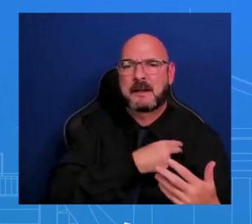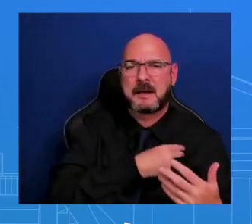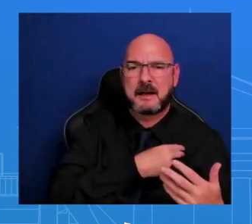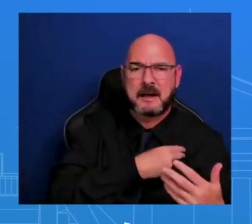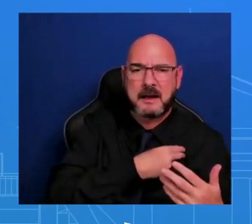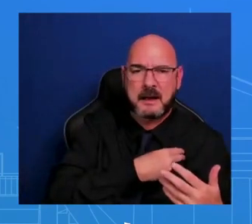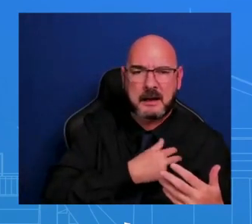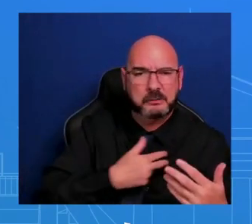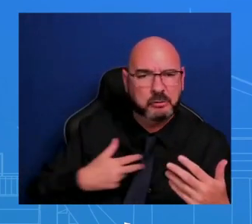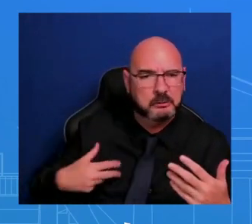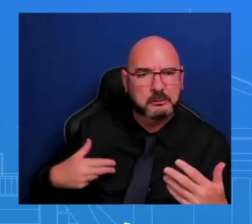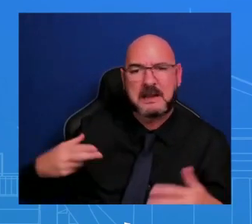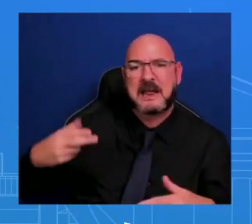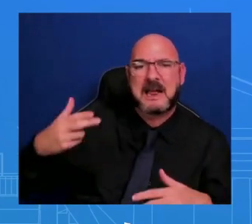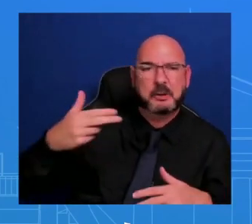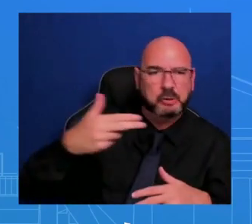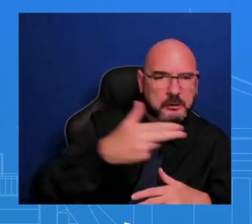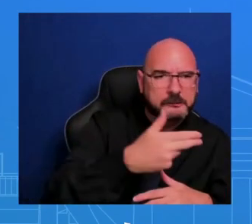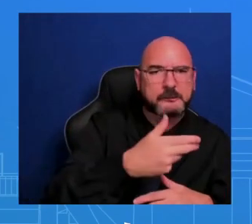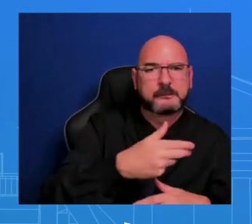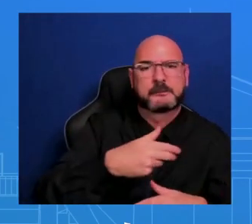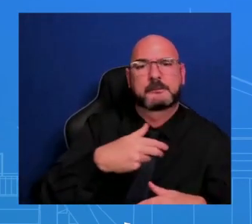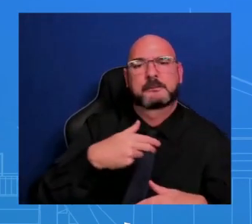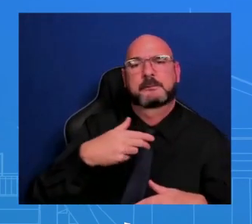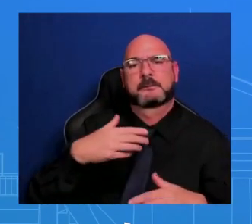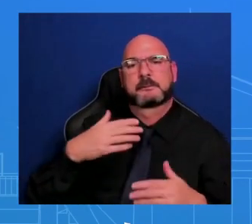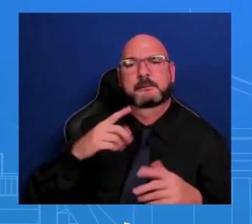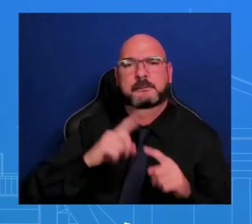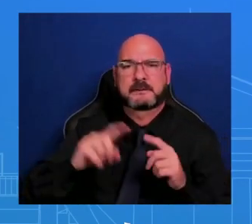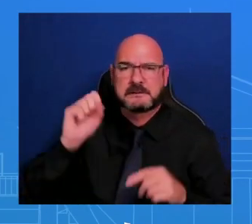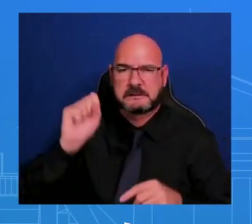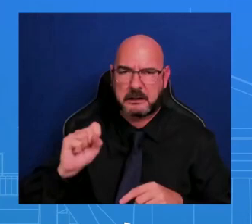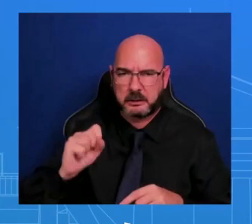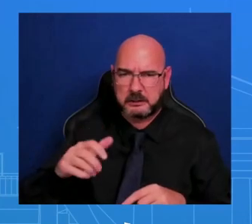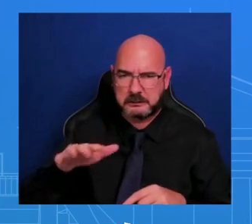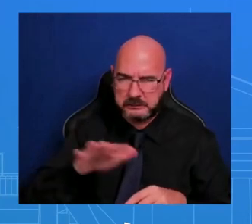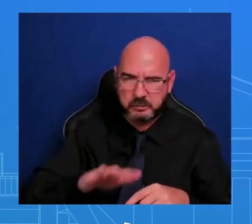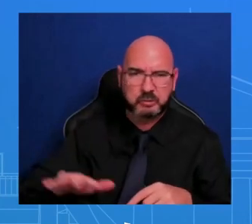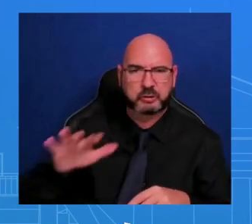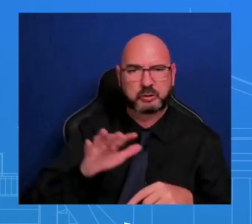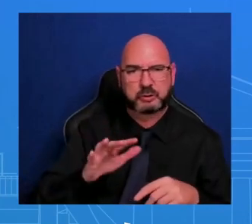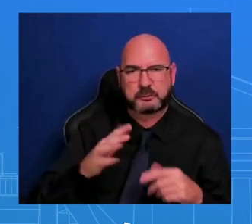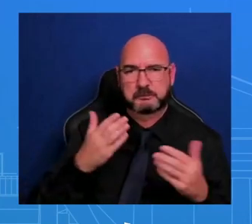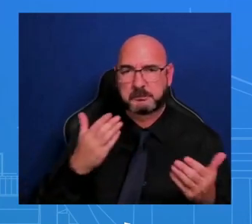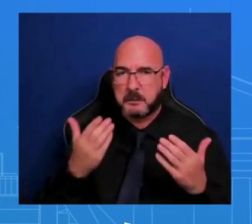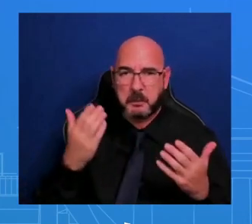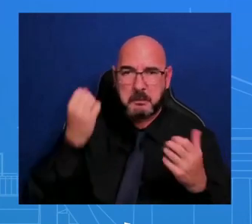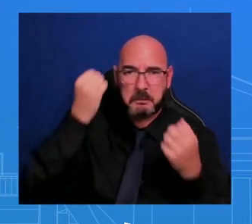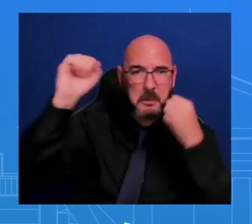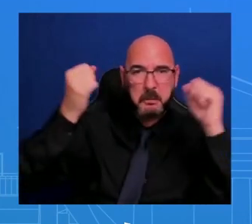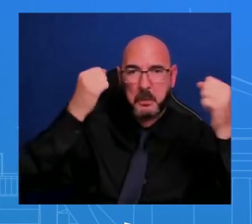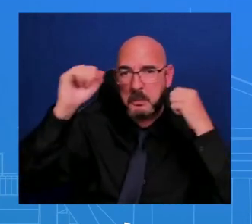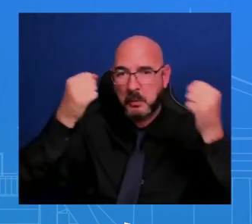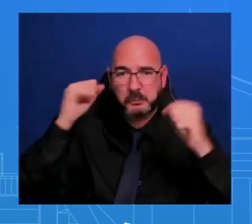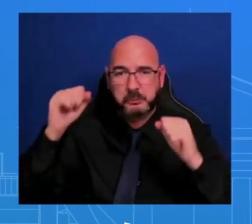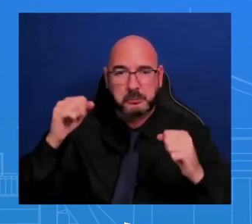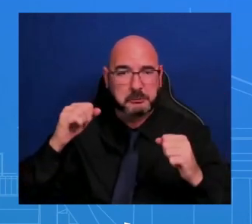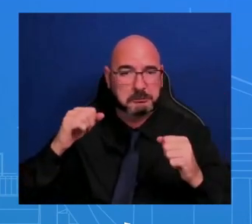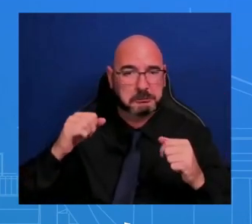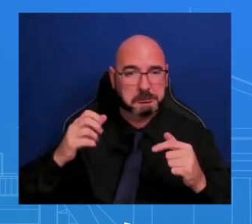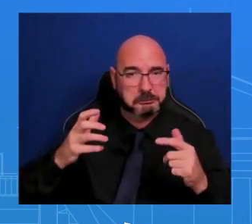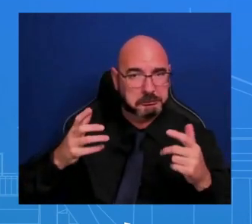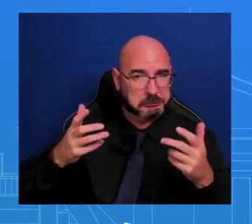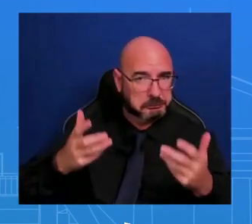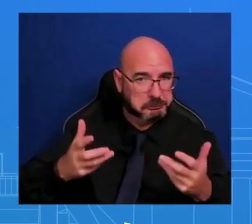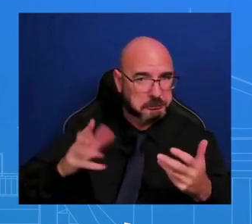and which those are important allies in Indo-Pacific and ASEAN. Is United States concerned about